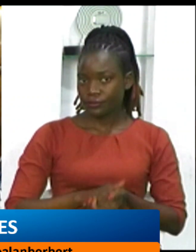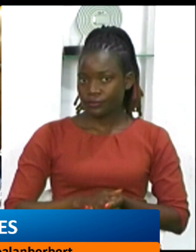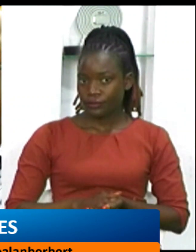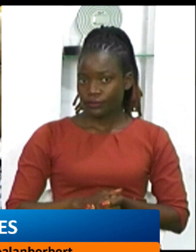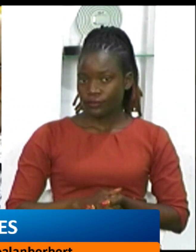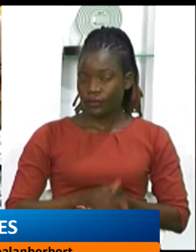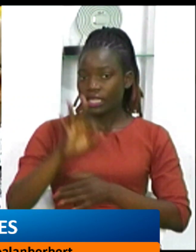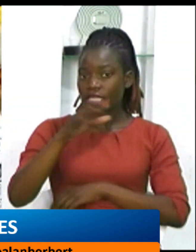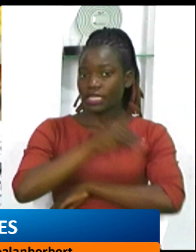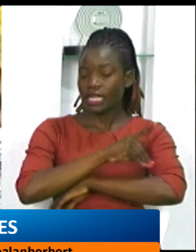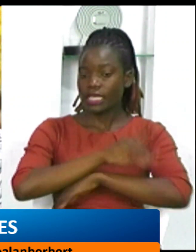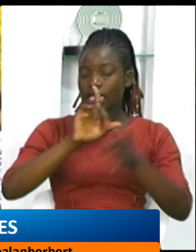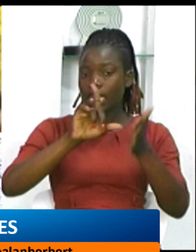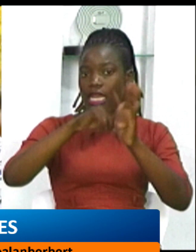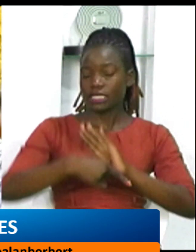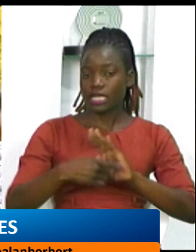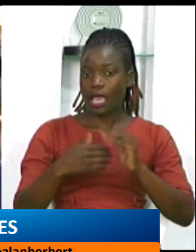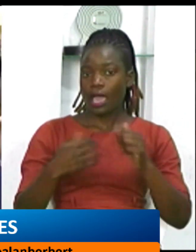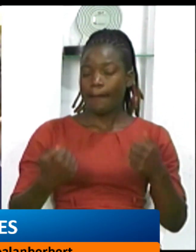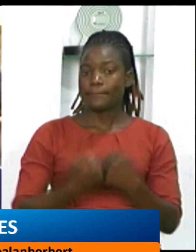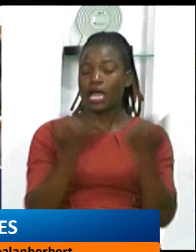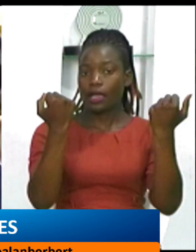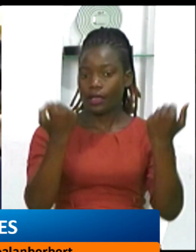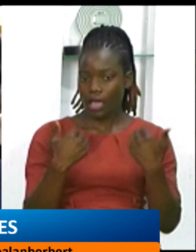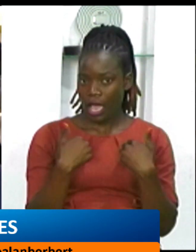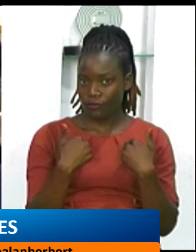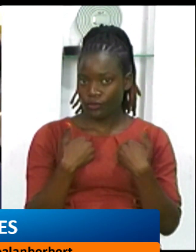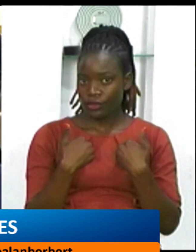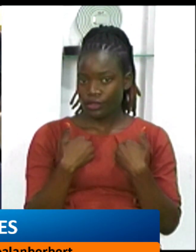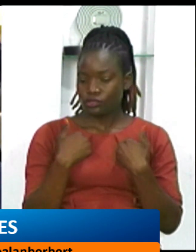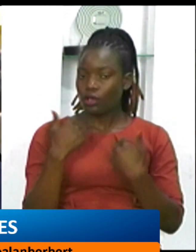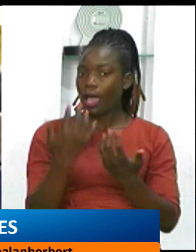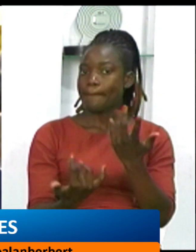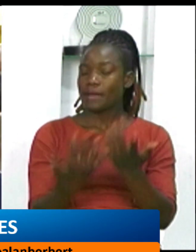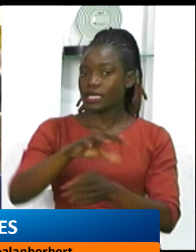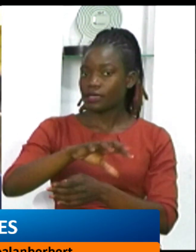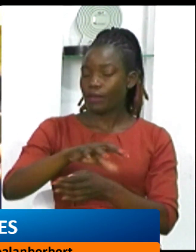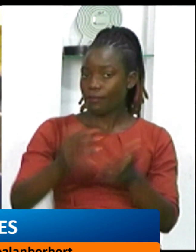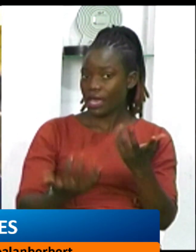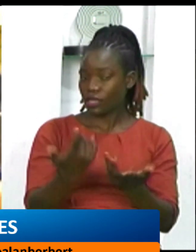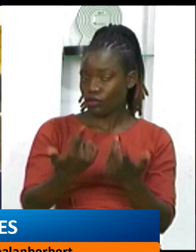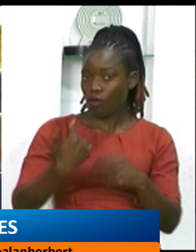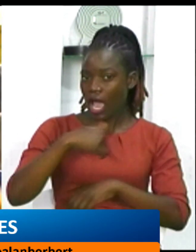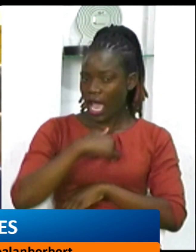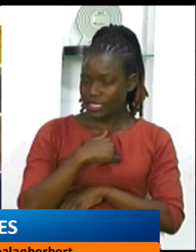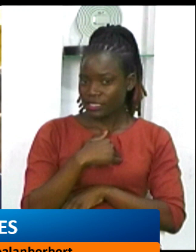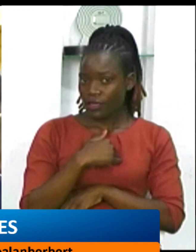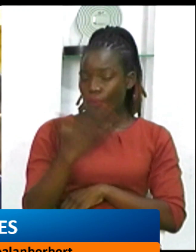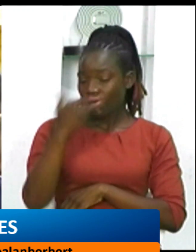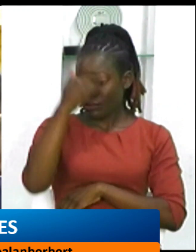3 days later, kuna famisi hapa. We are Baringo, and it is unfortunate because we had decided to work